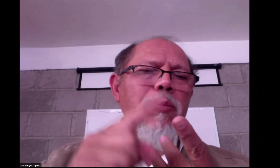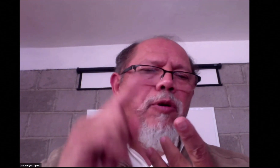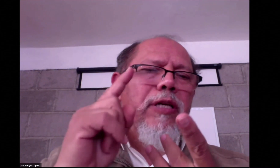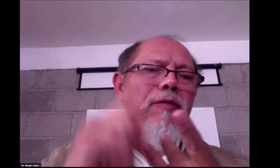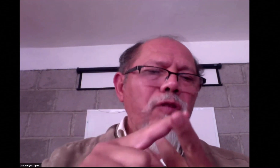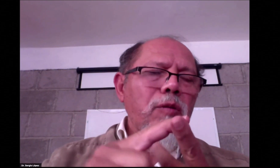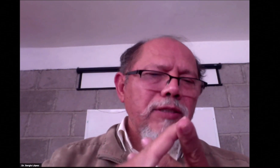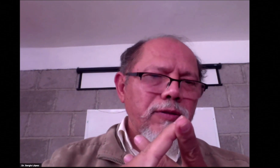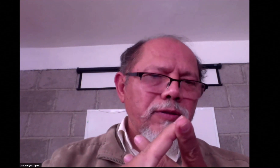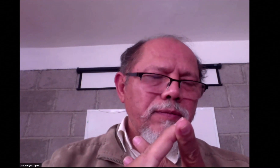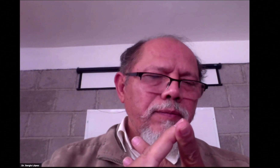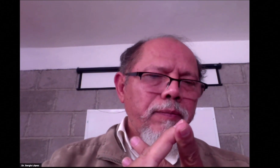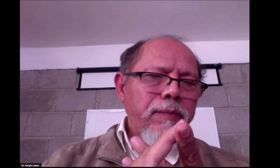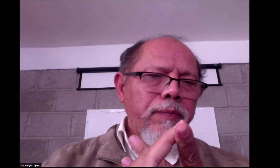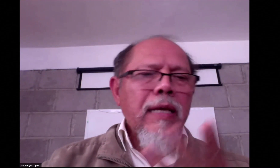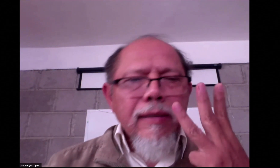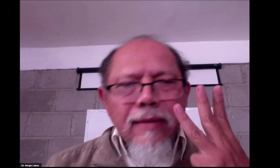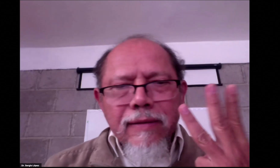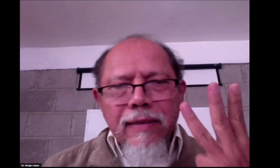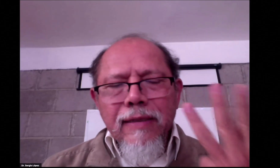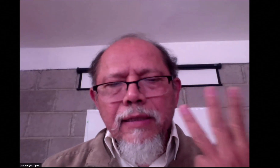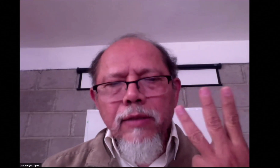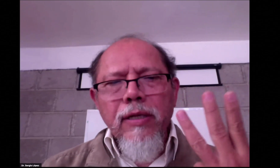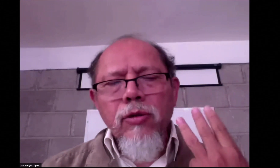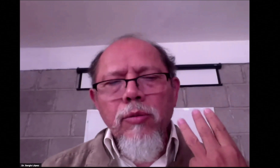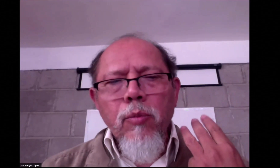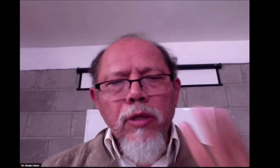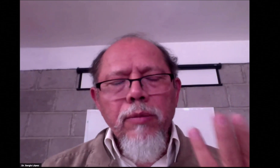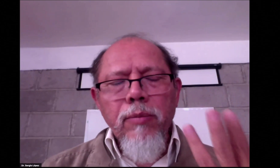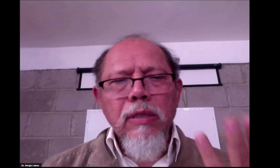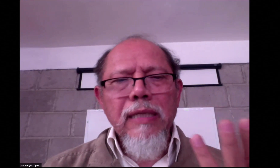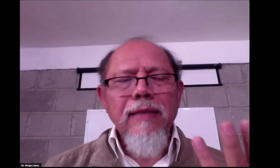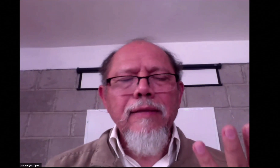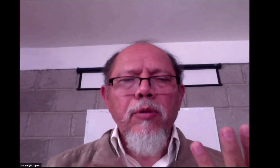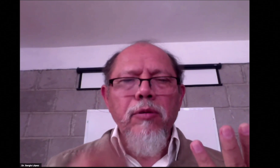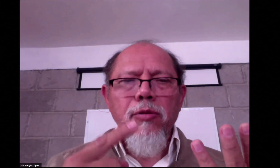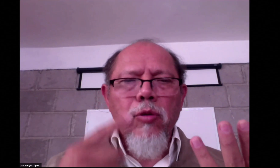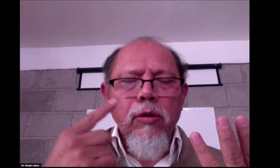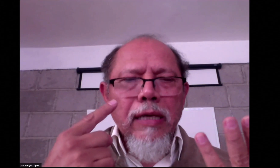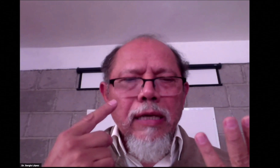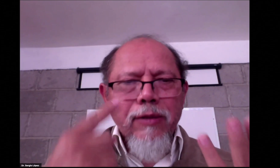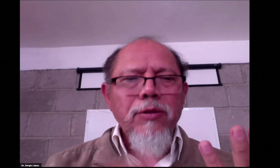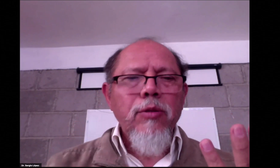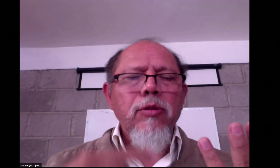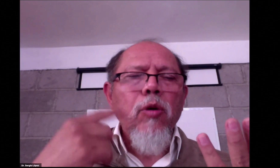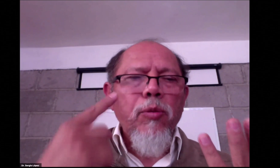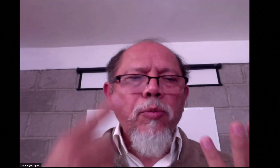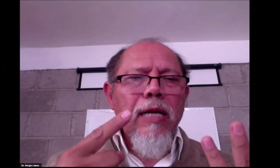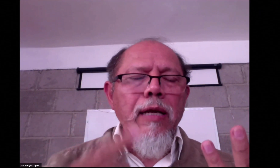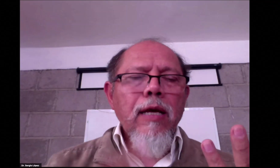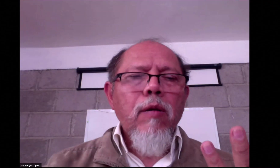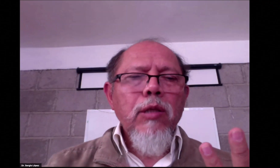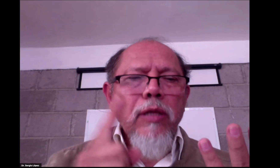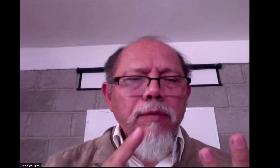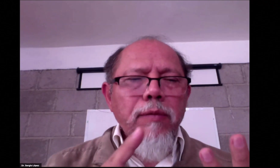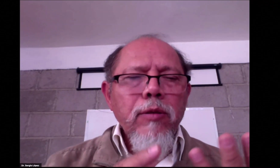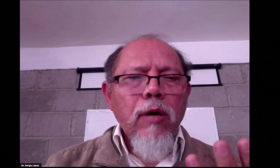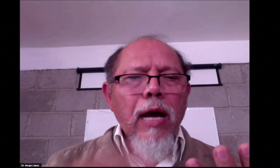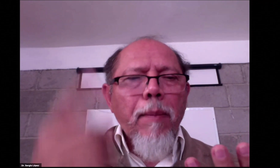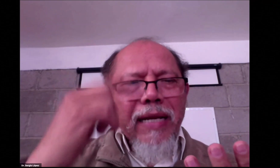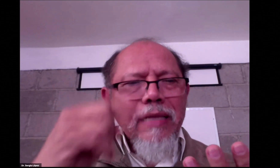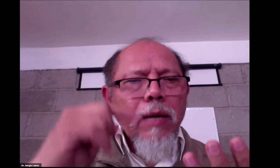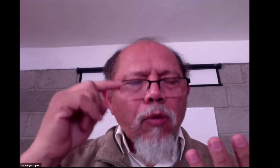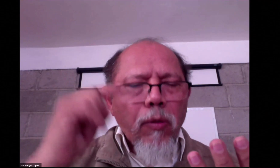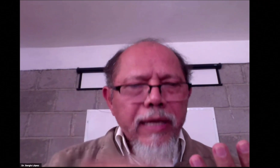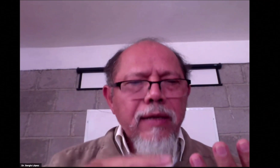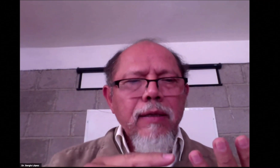body that becomes an energy, and that body has information. These three categories are very important in the construction or